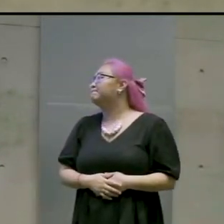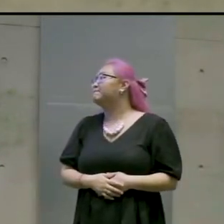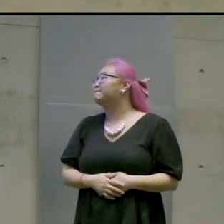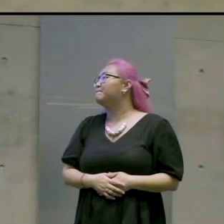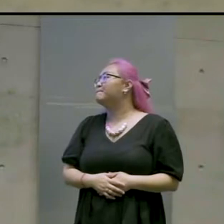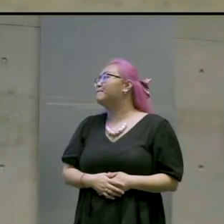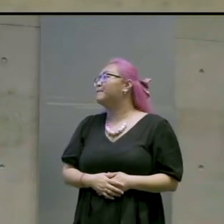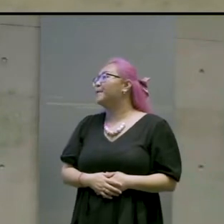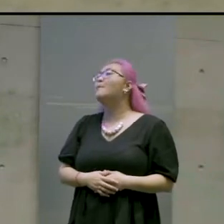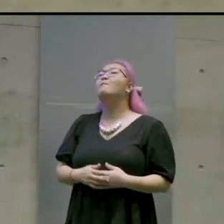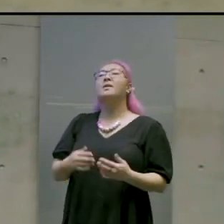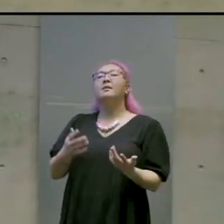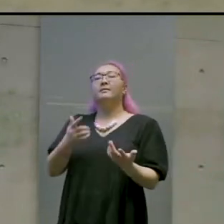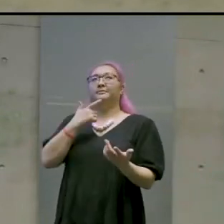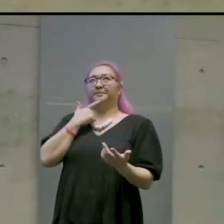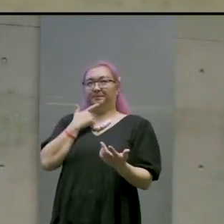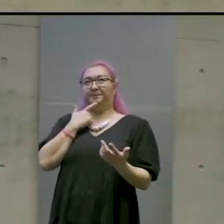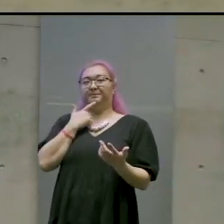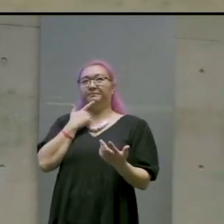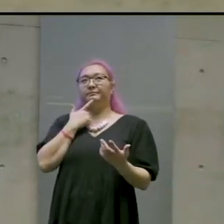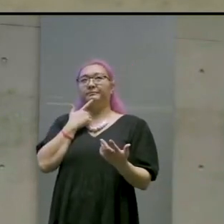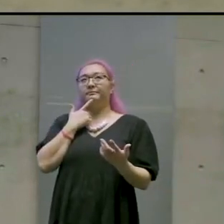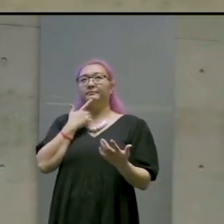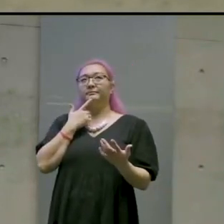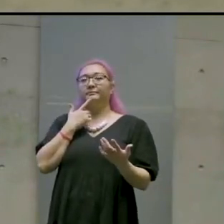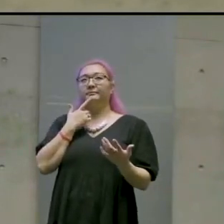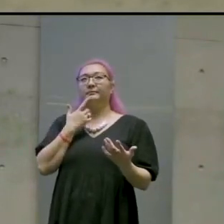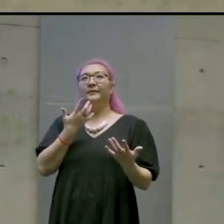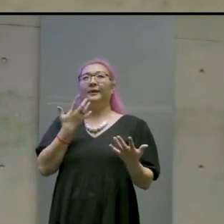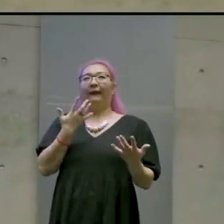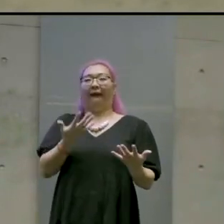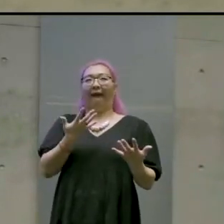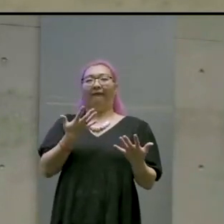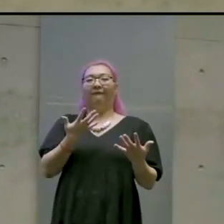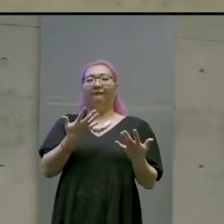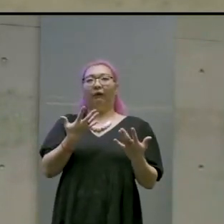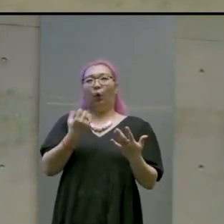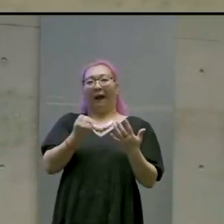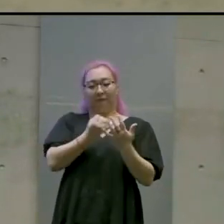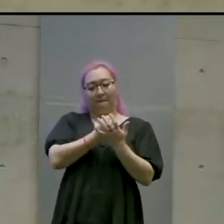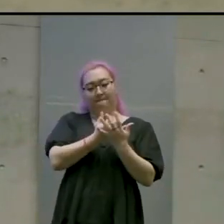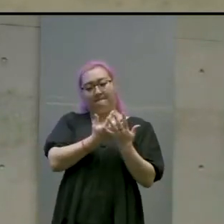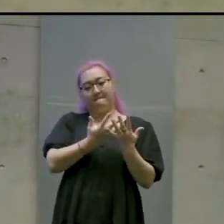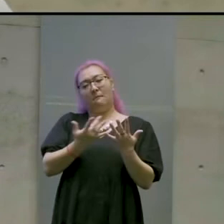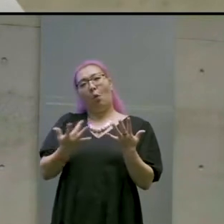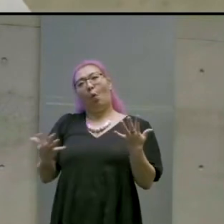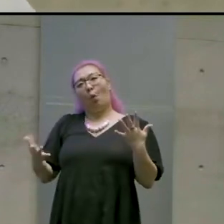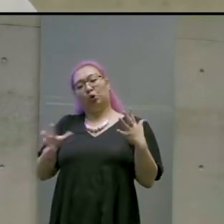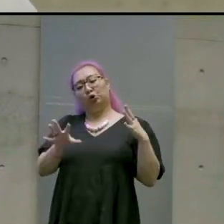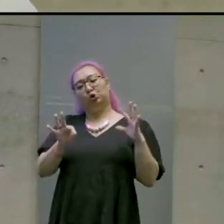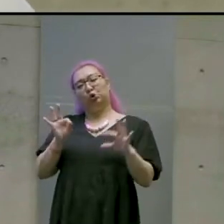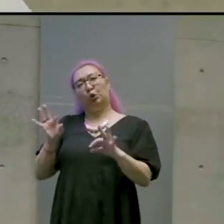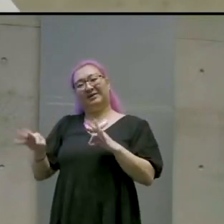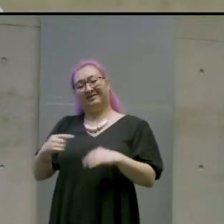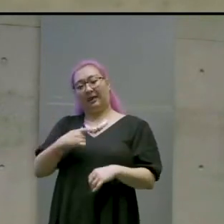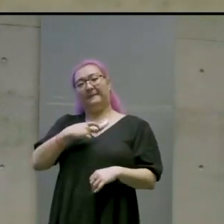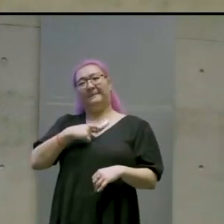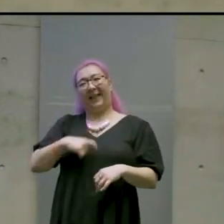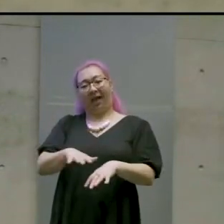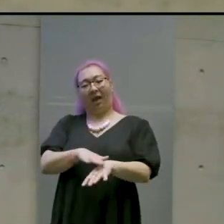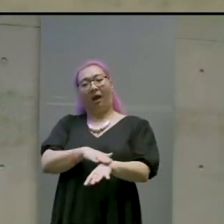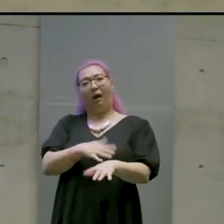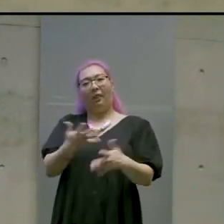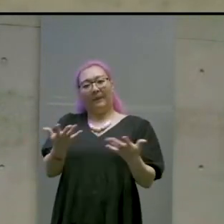So the more options there are, the more the player slows down, the more they have to process. That can be a factor. I'm thinking